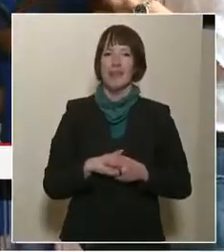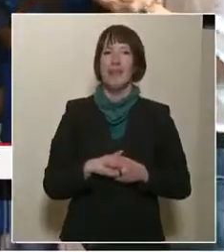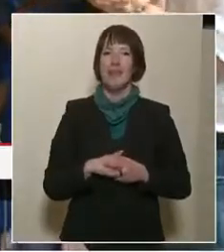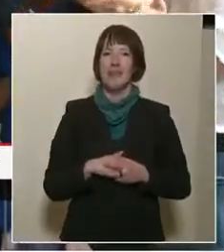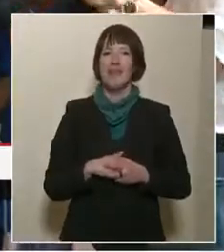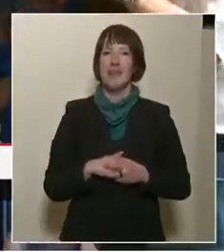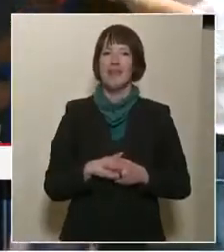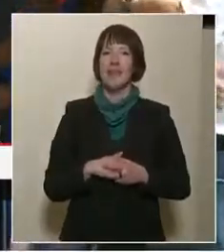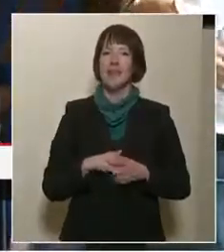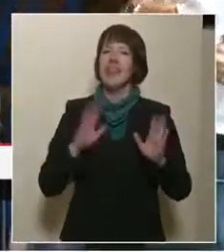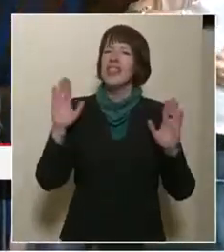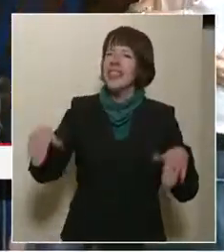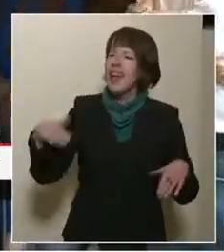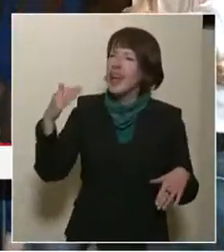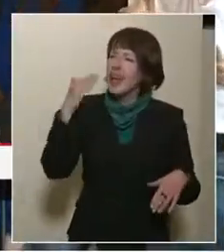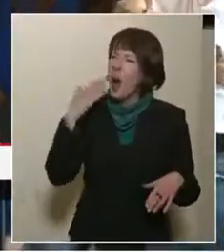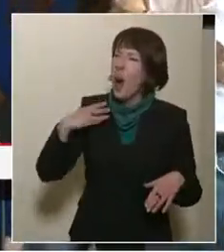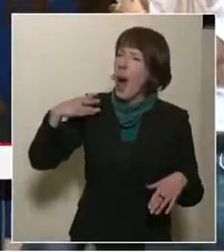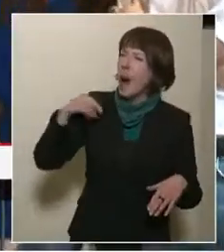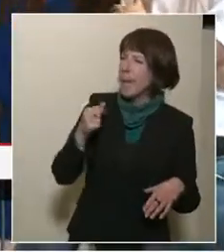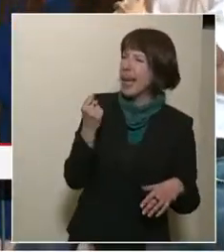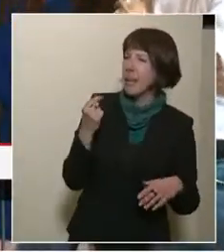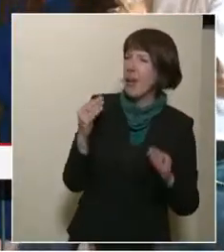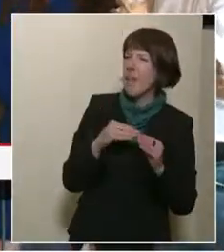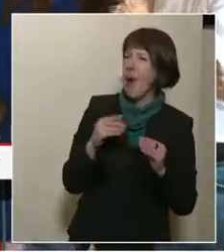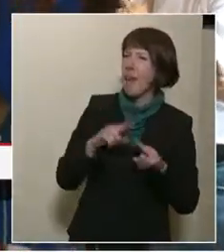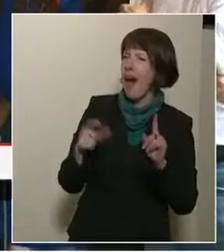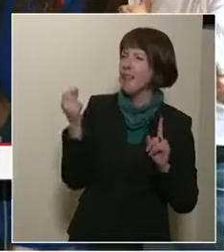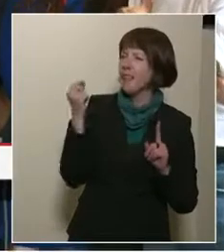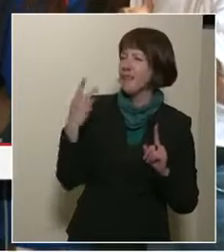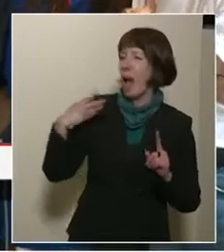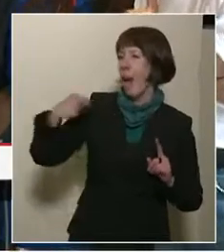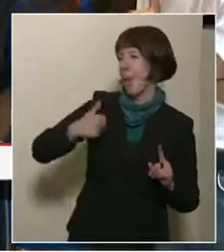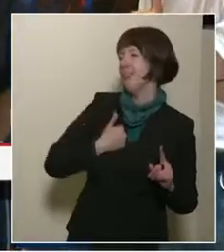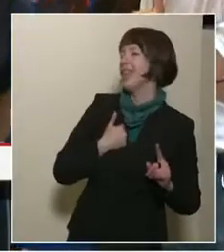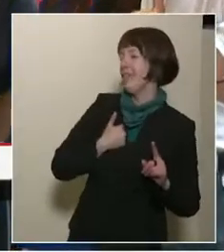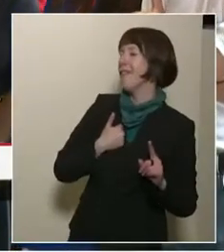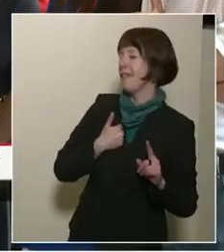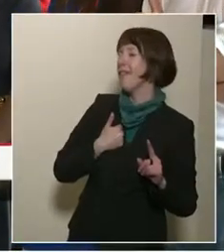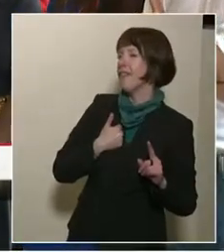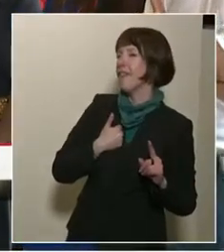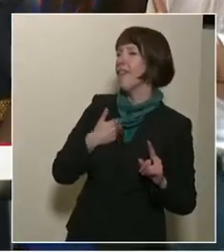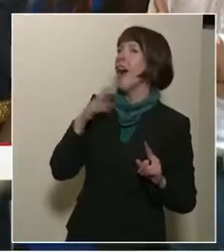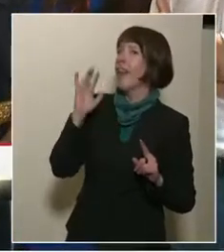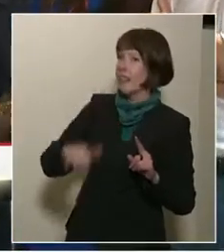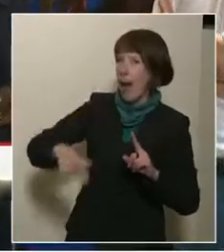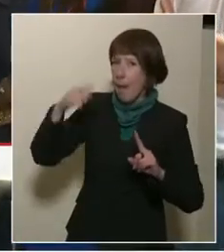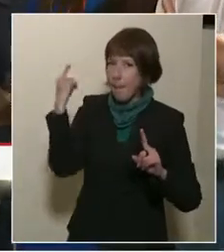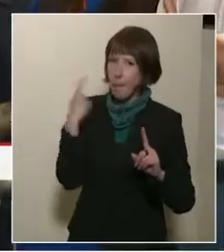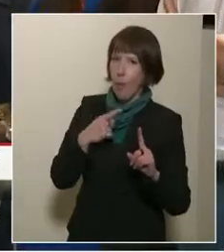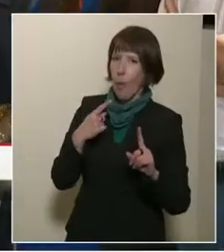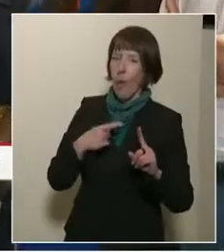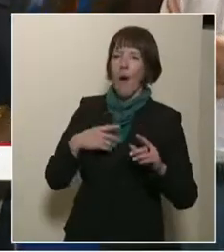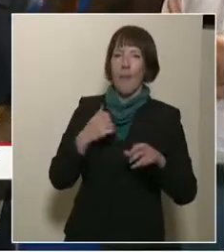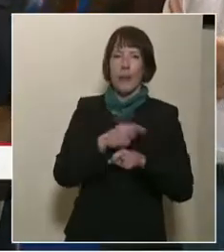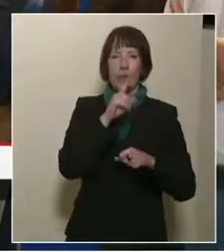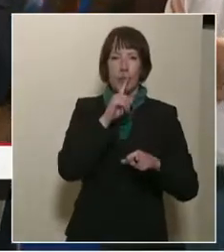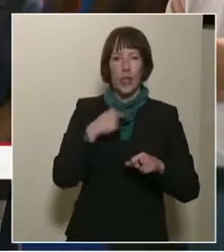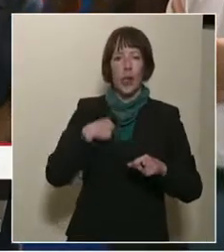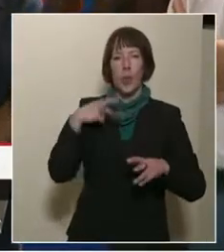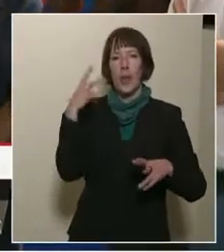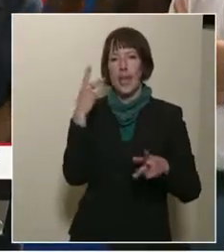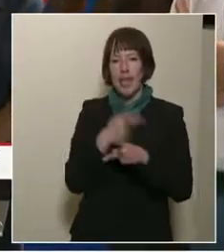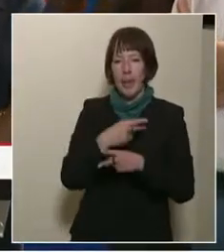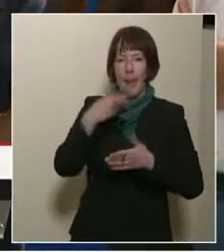And she said, you know, I'm paying a little bit more, but I'm paying myself. And that's what this is all about, right? Making sure that we keep the wealth here